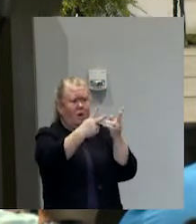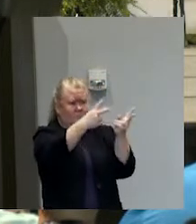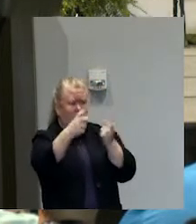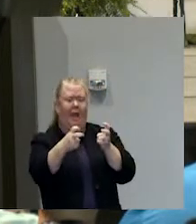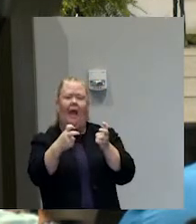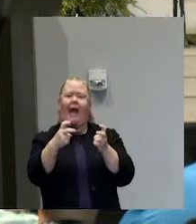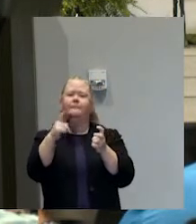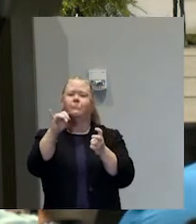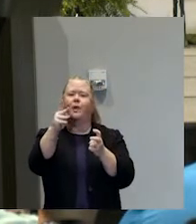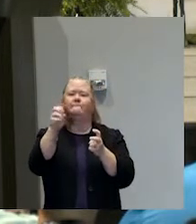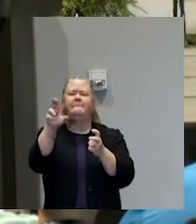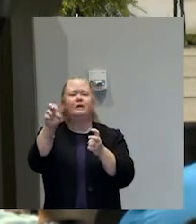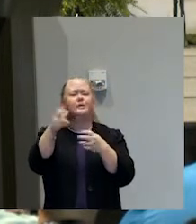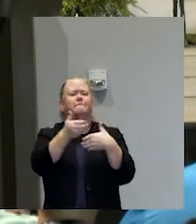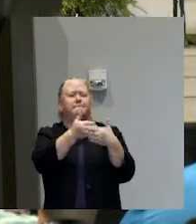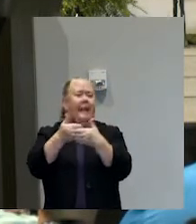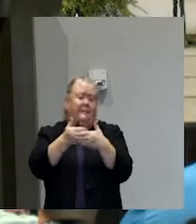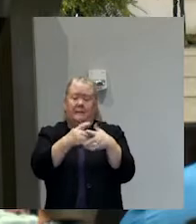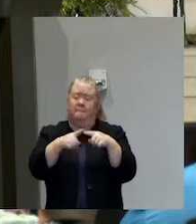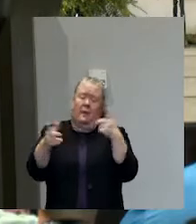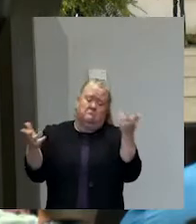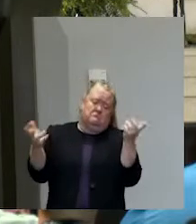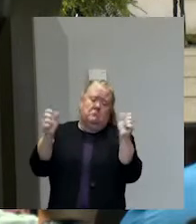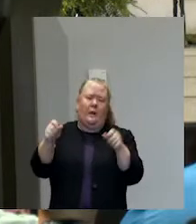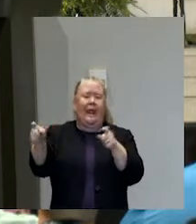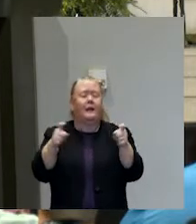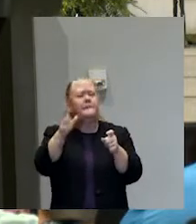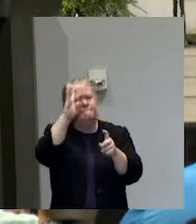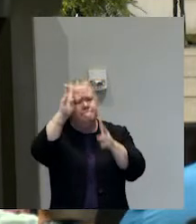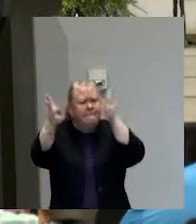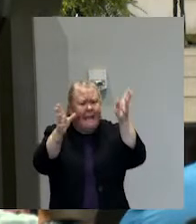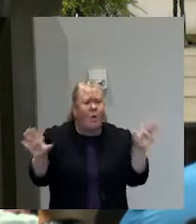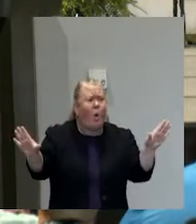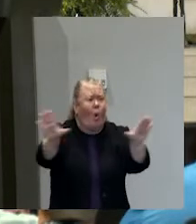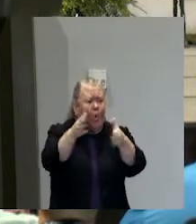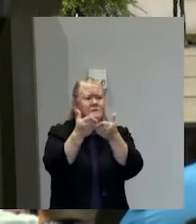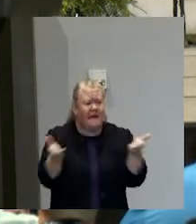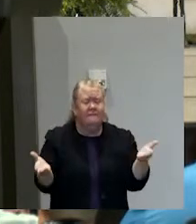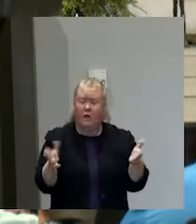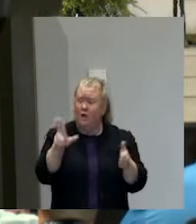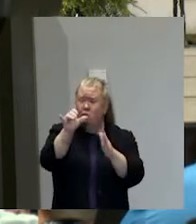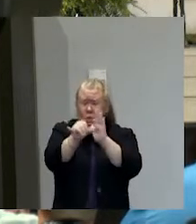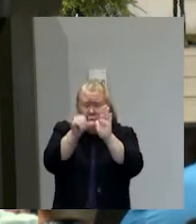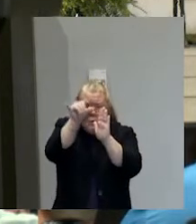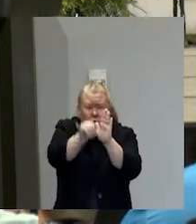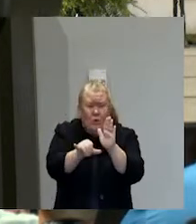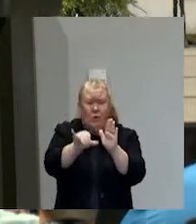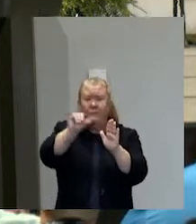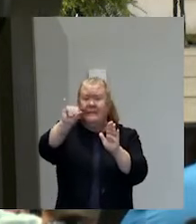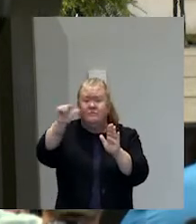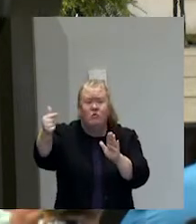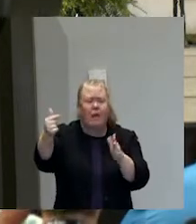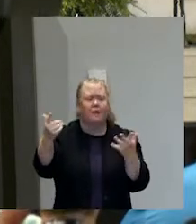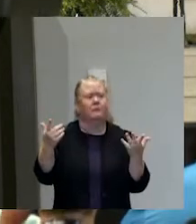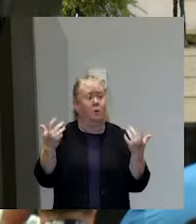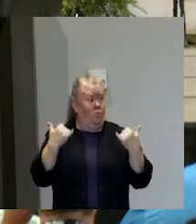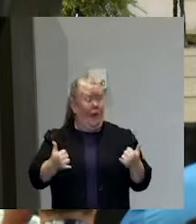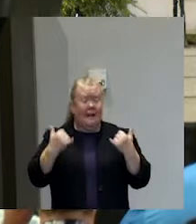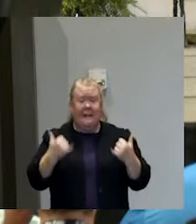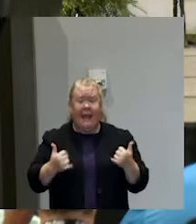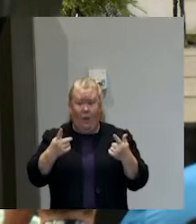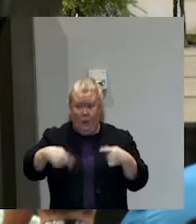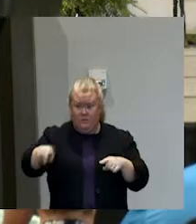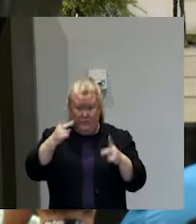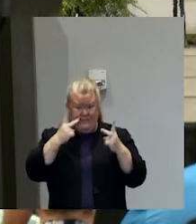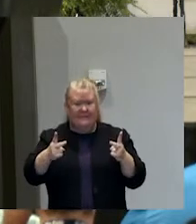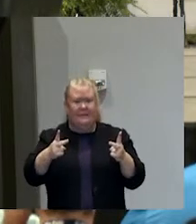baby, but people like Final Cut and Avid. Make your own stuff, and you have YouTube and Instagram, and also, right now, as we see